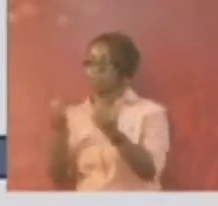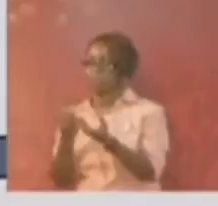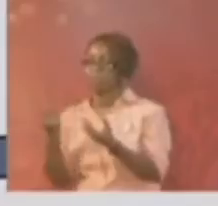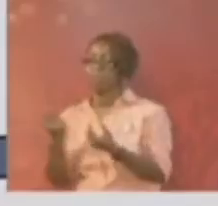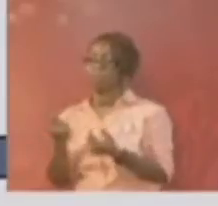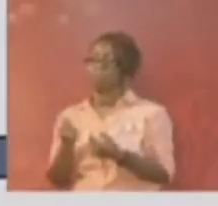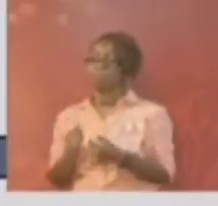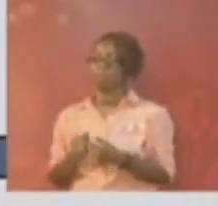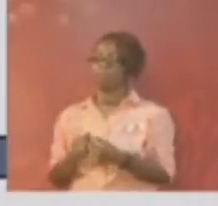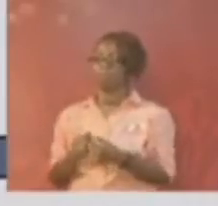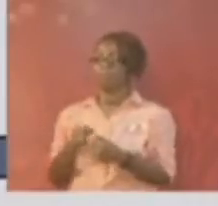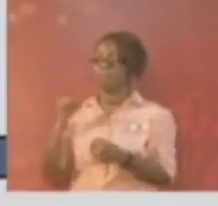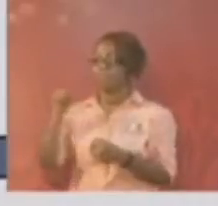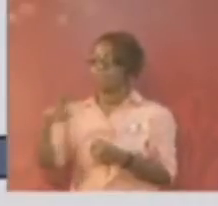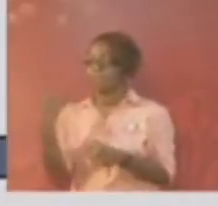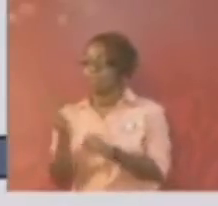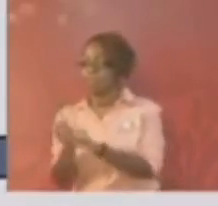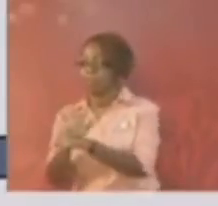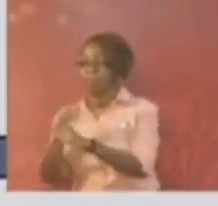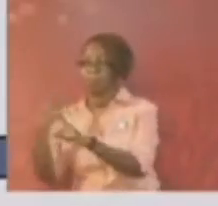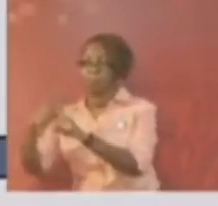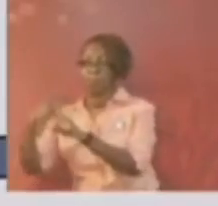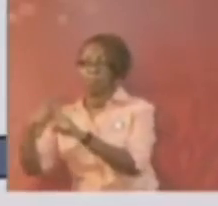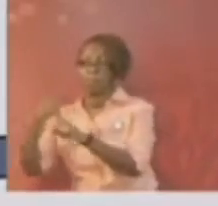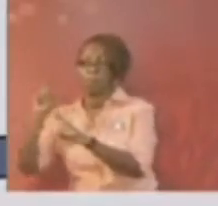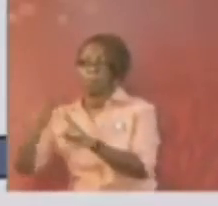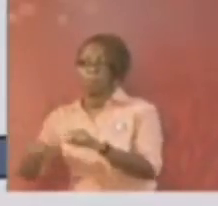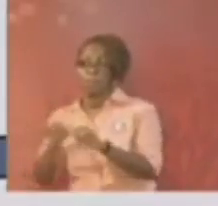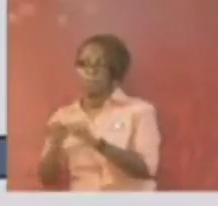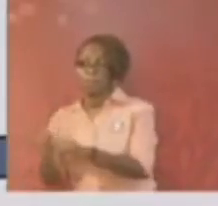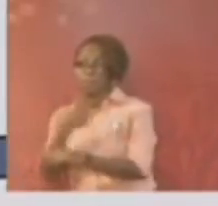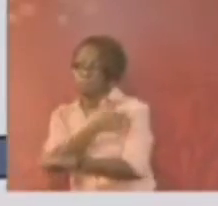as COVID positive and have had to be hospitalized.